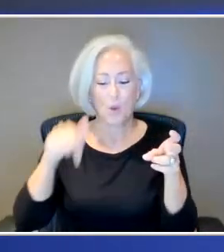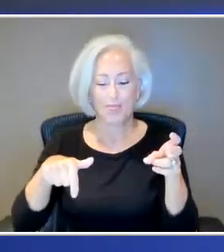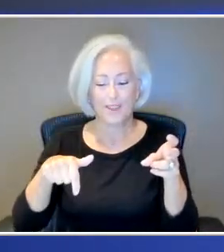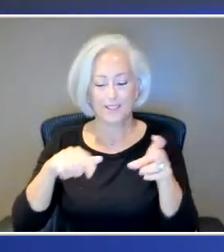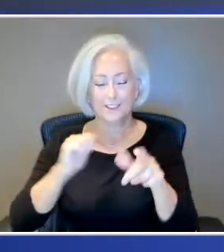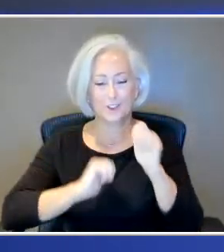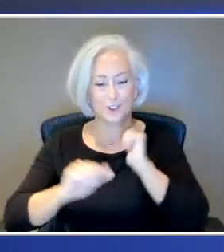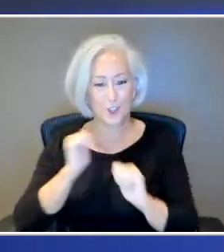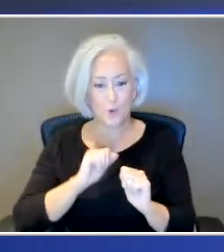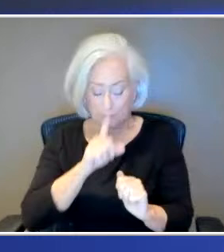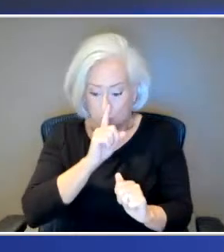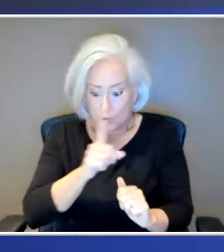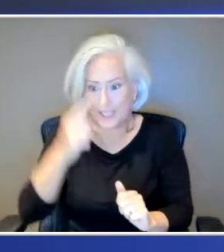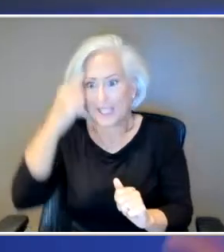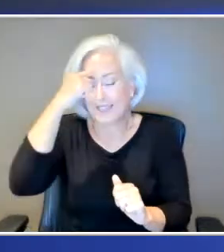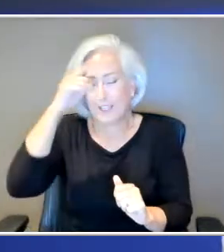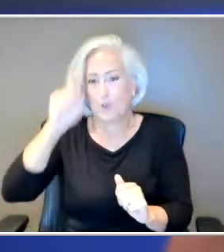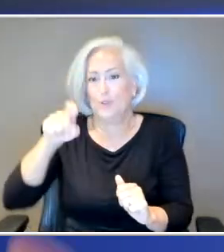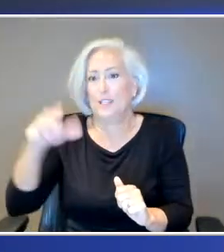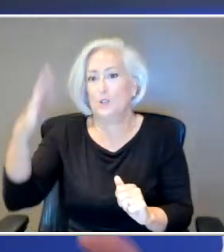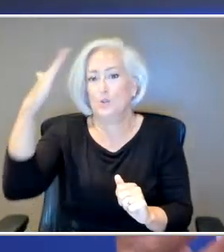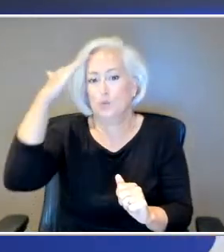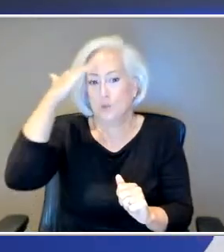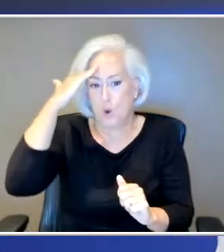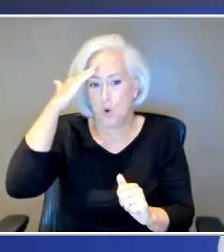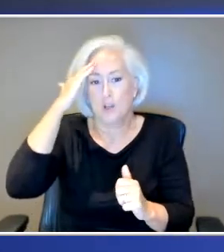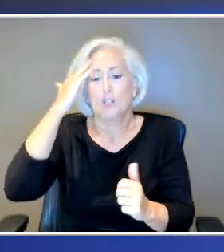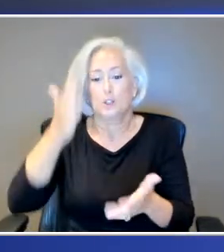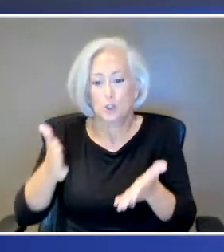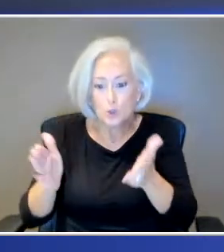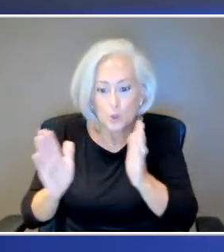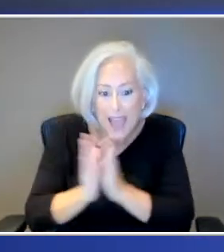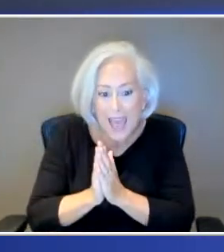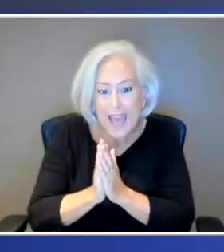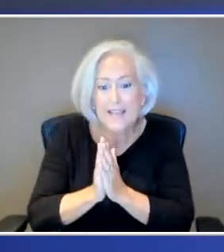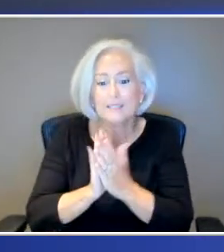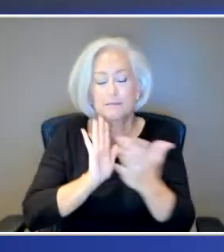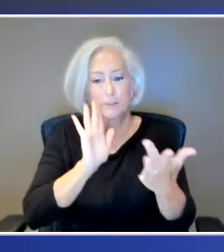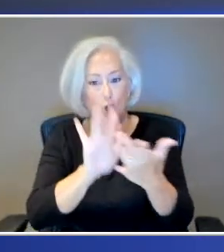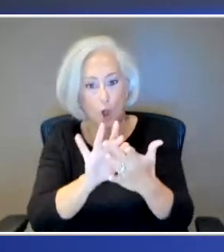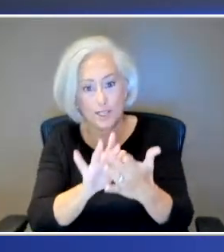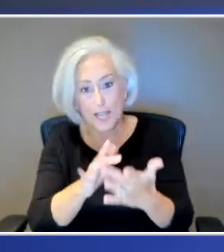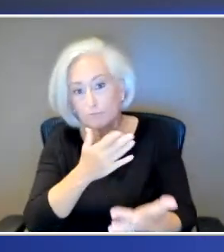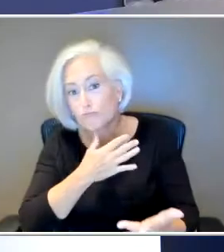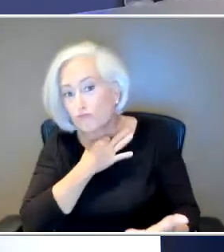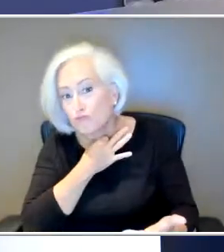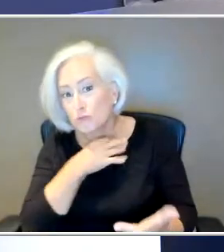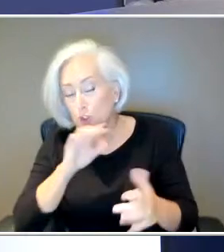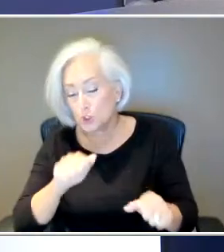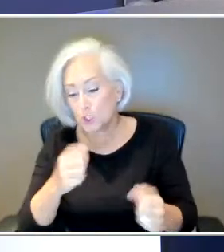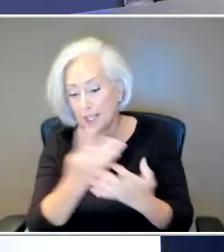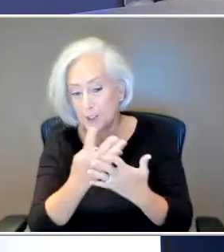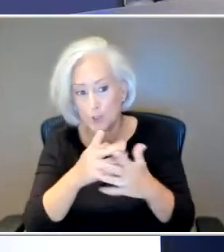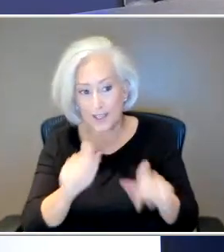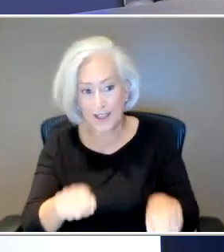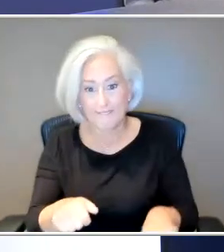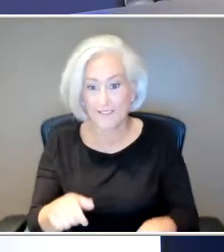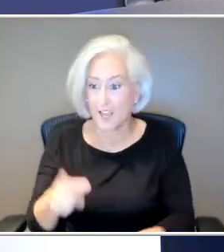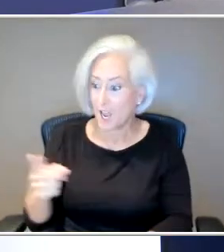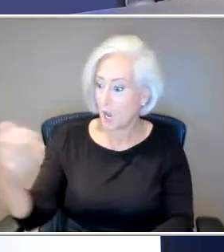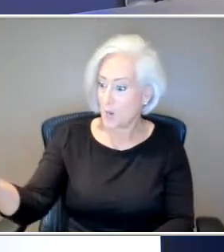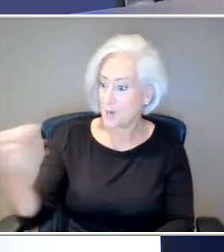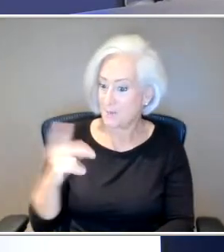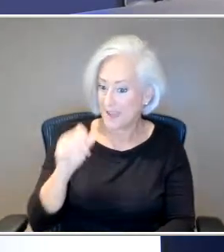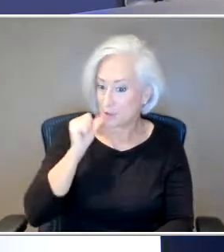really think you need to know to reach out and ask and say, should I be screened? Are you back tomorrow? I am. You are? Okay, we'll see you